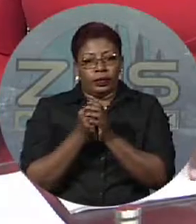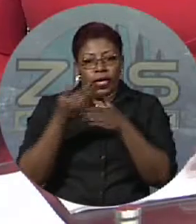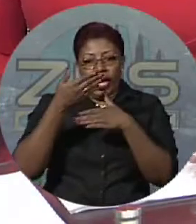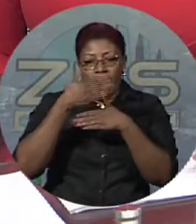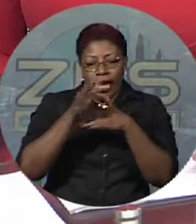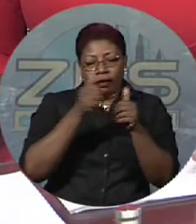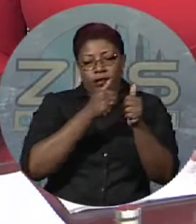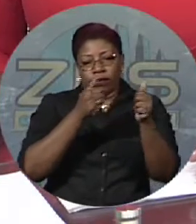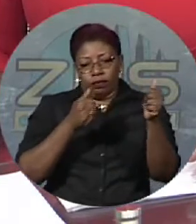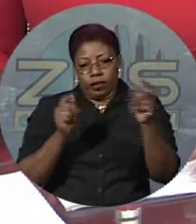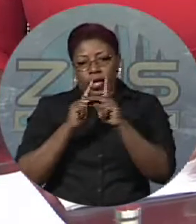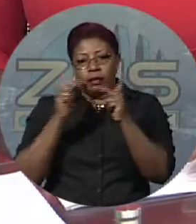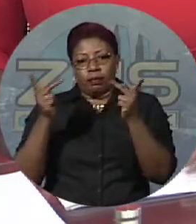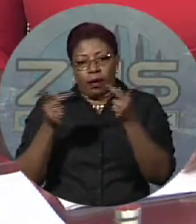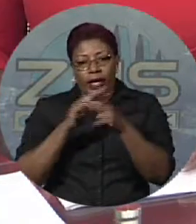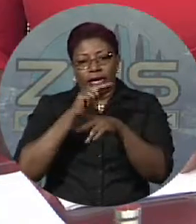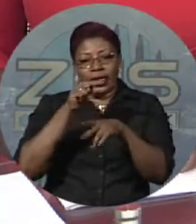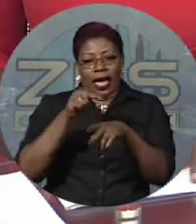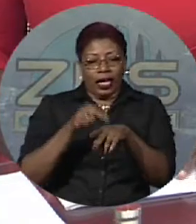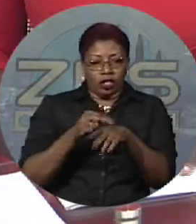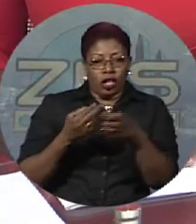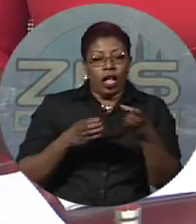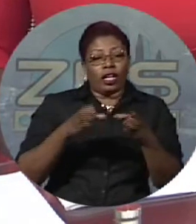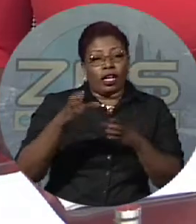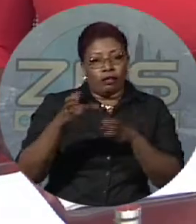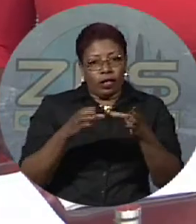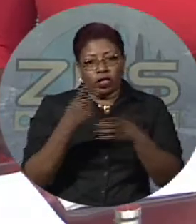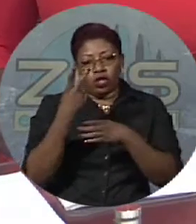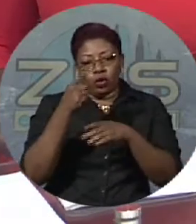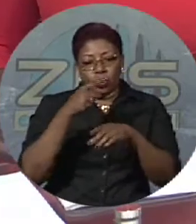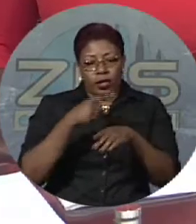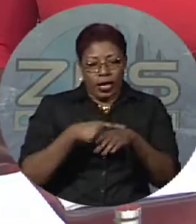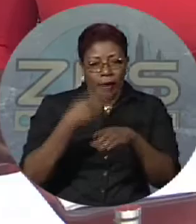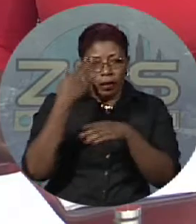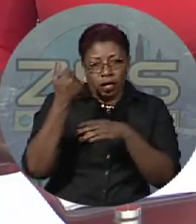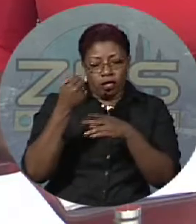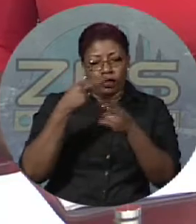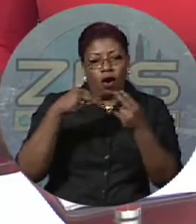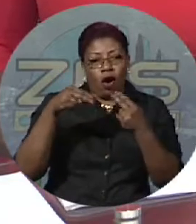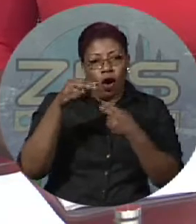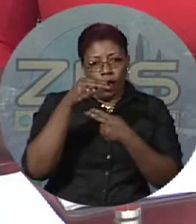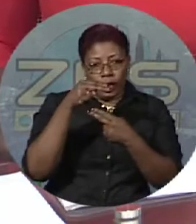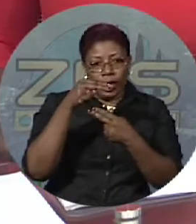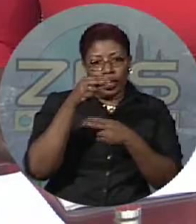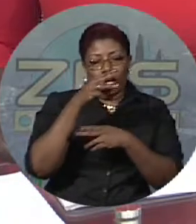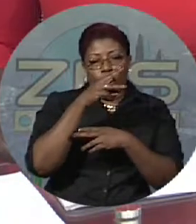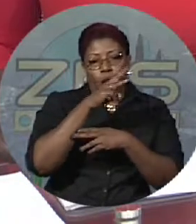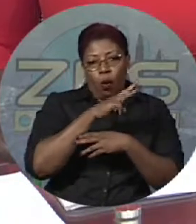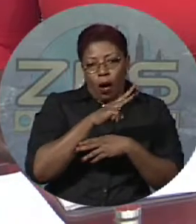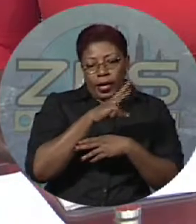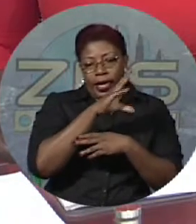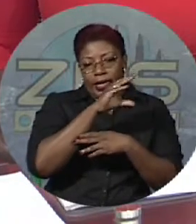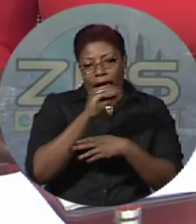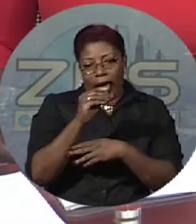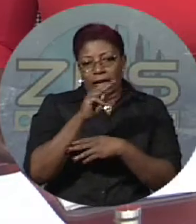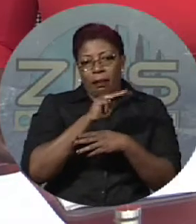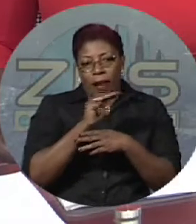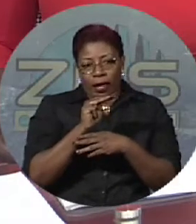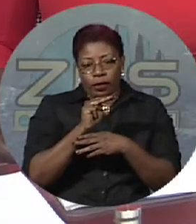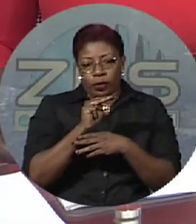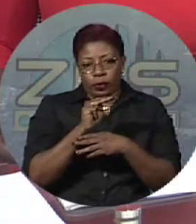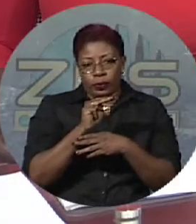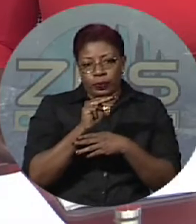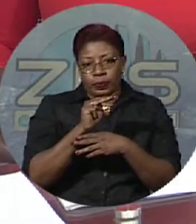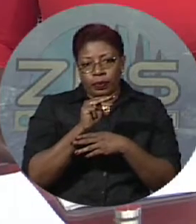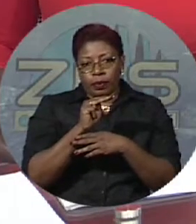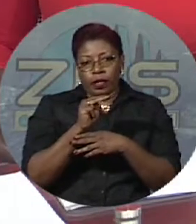After delaying the party's national convention two times due to Hurricanes Joaquin and Matthew, the Progressive Liberal Party will gather on